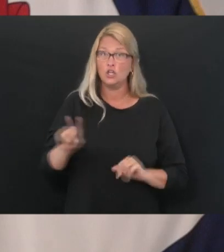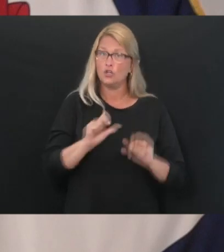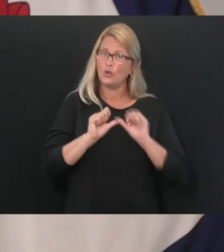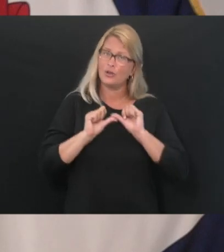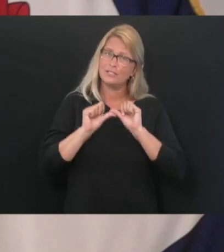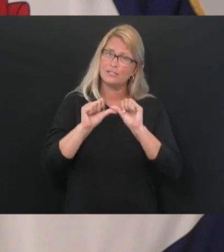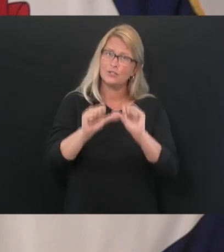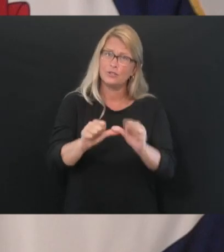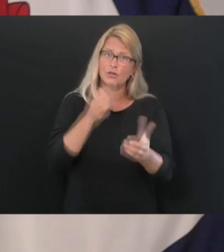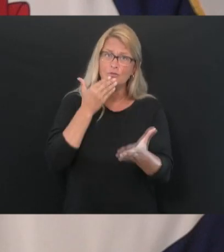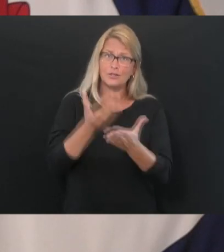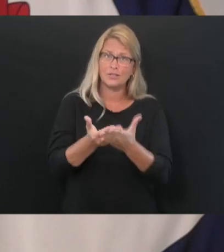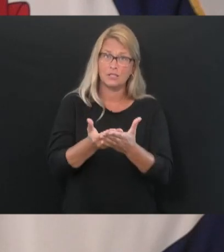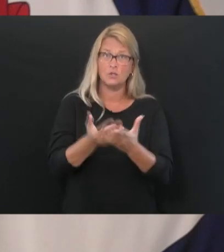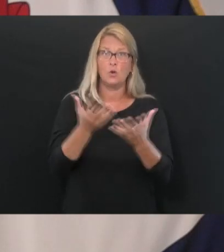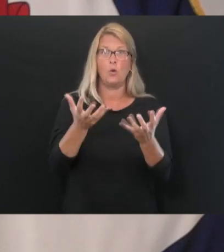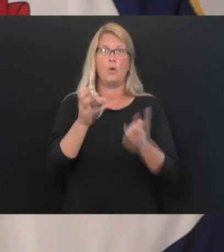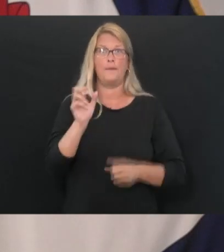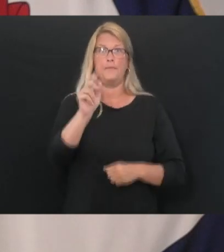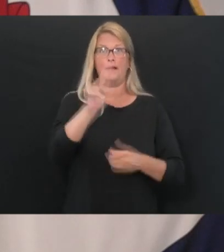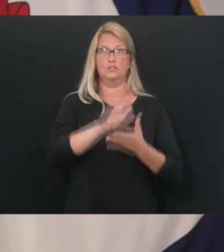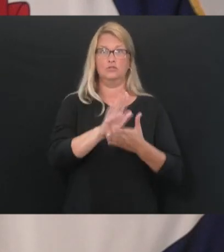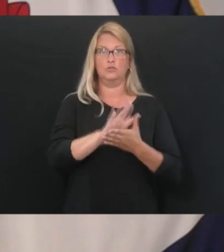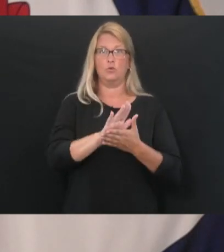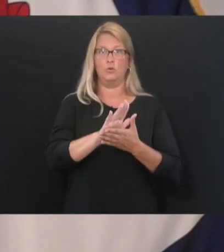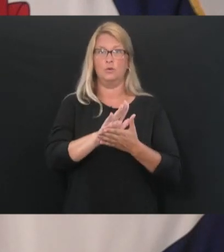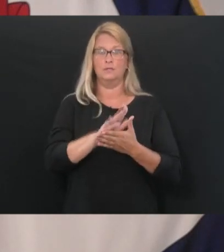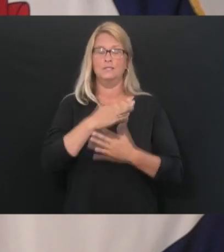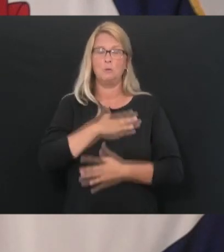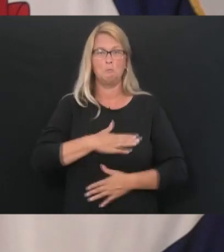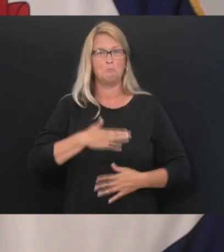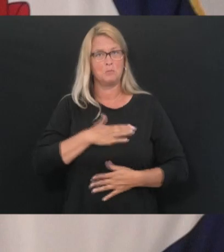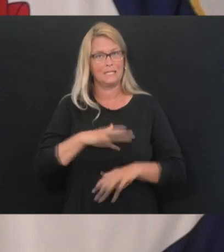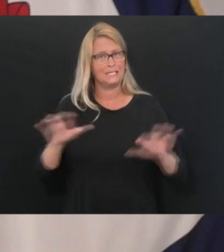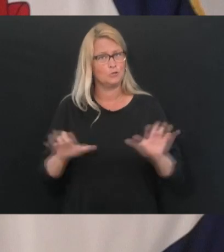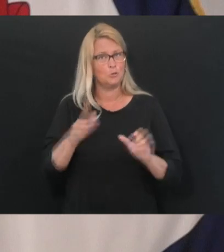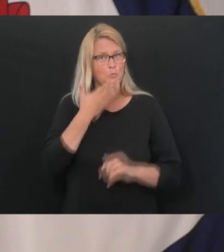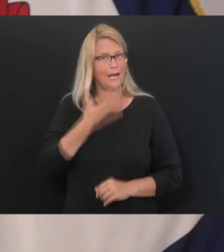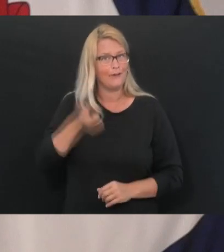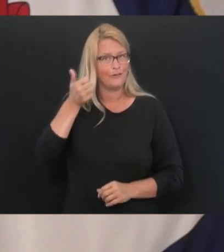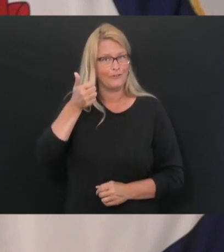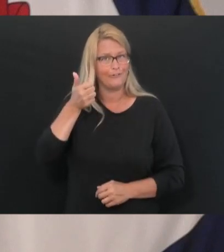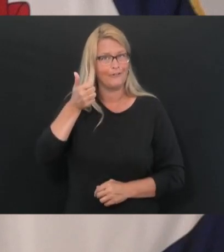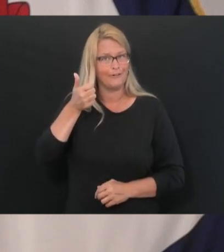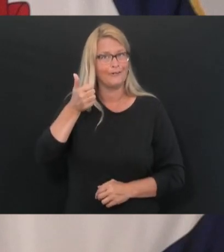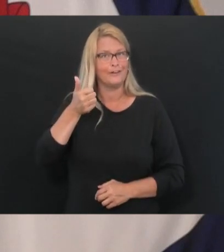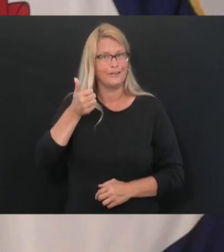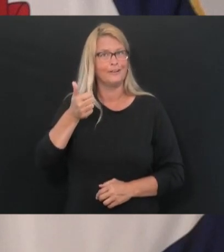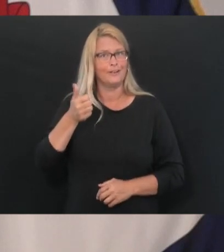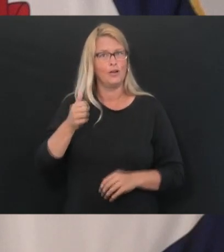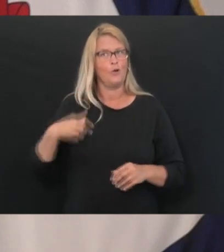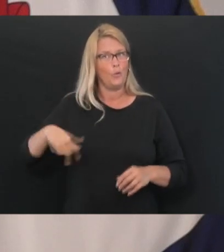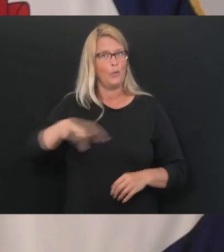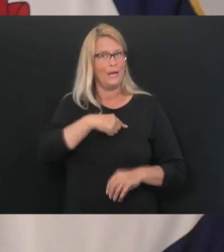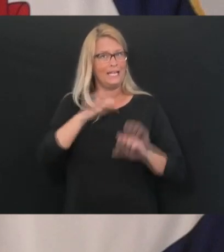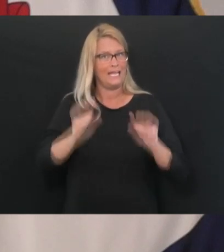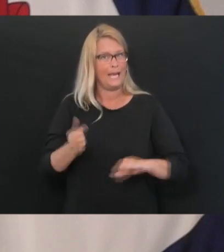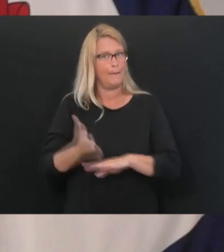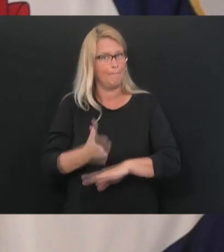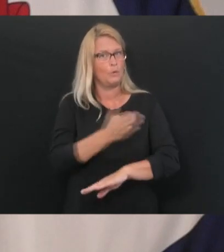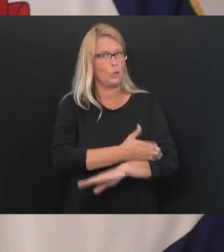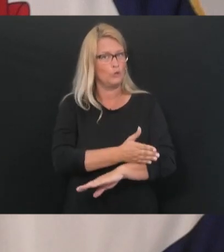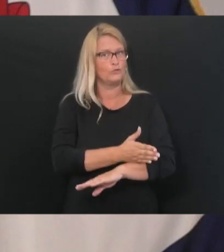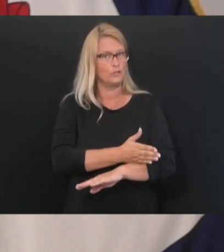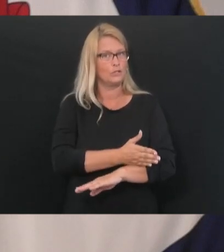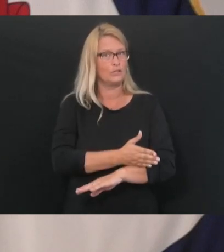want to go back to school, but you can do better. We all can do better. And in this situation, we have got to